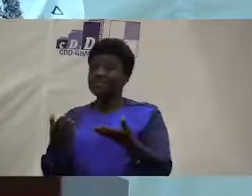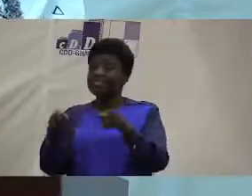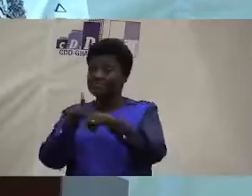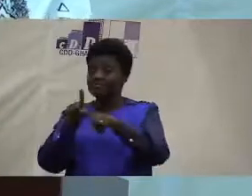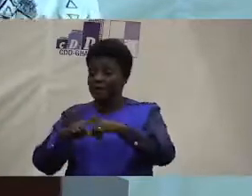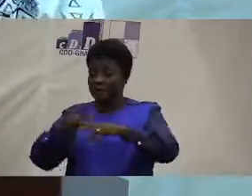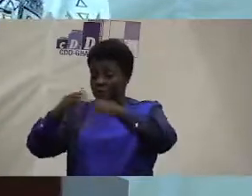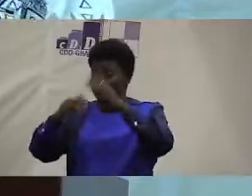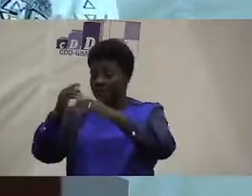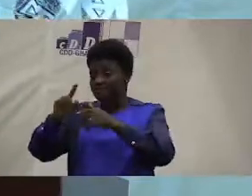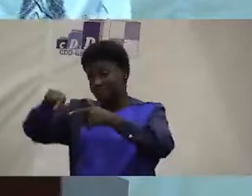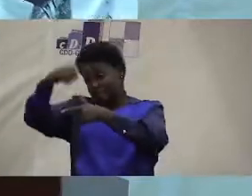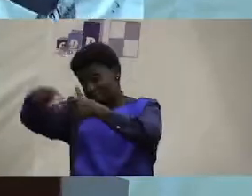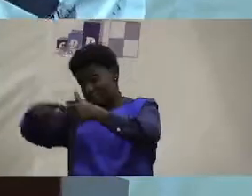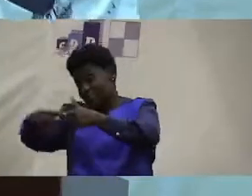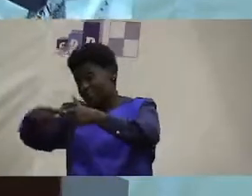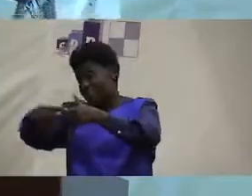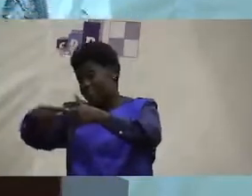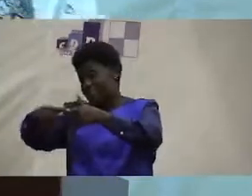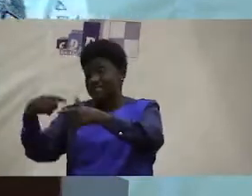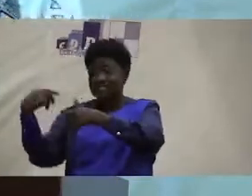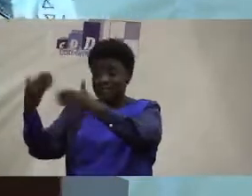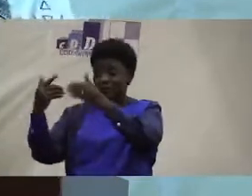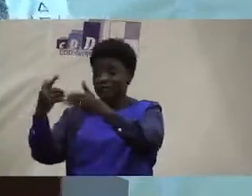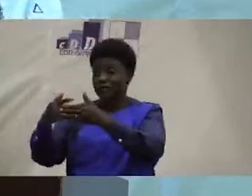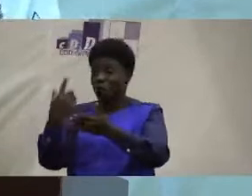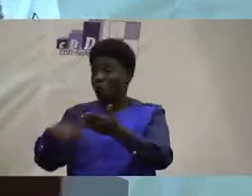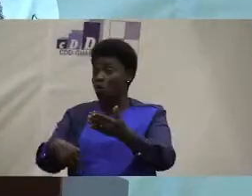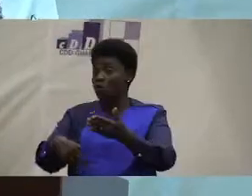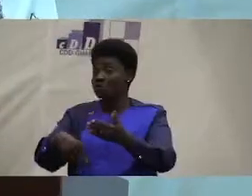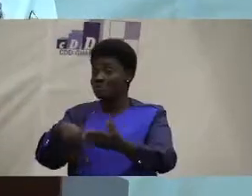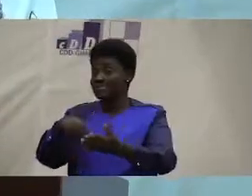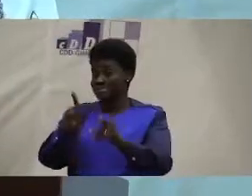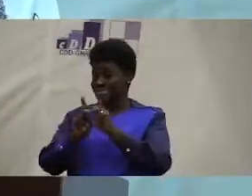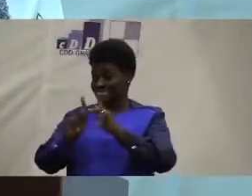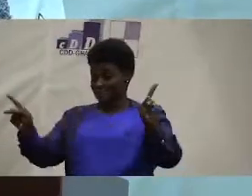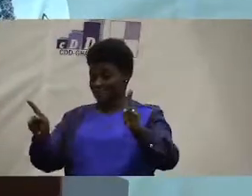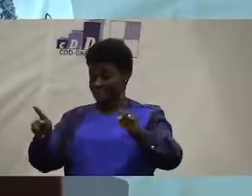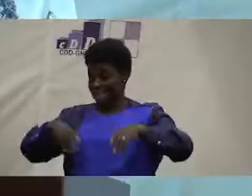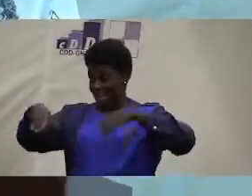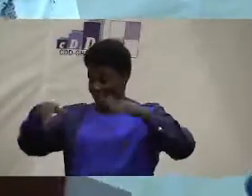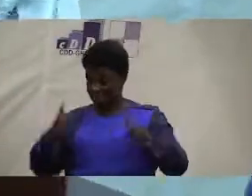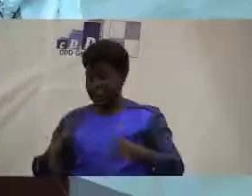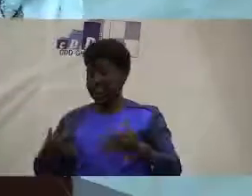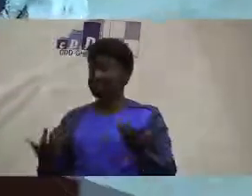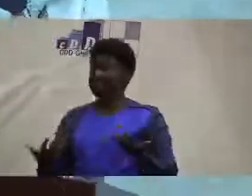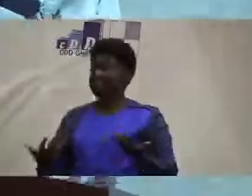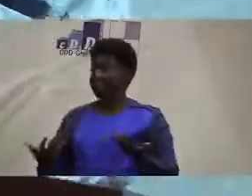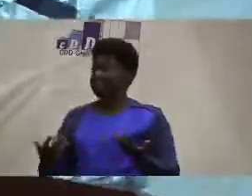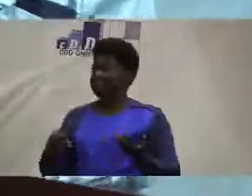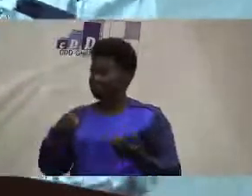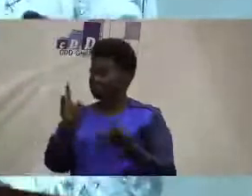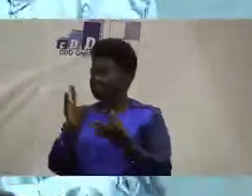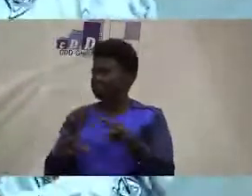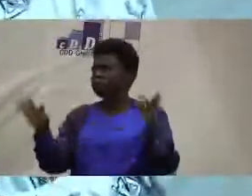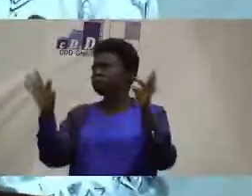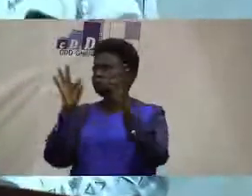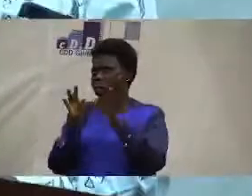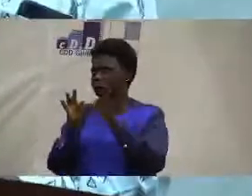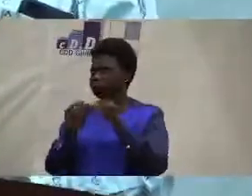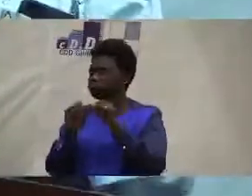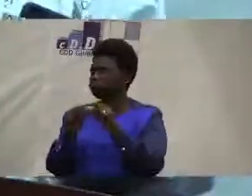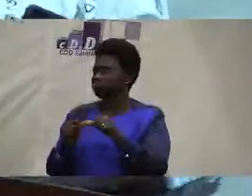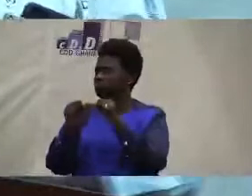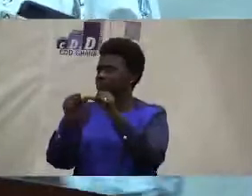next generation of civic actors, a very, very, very critical question of continuity and of